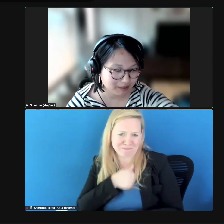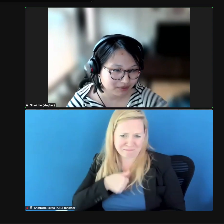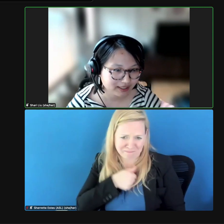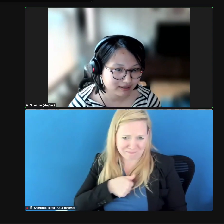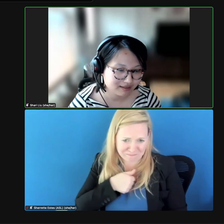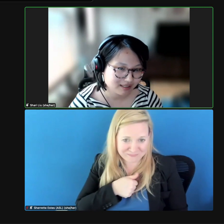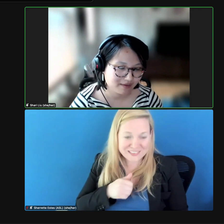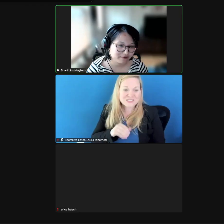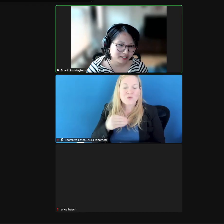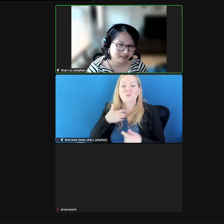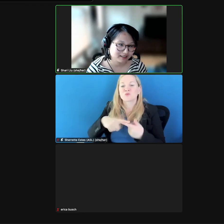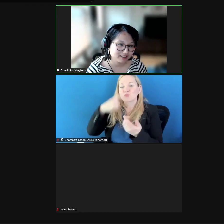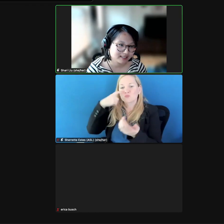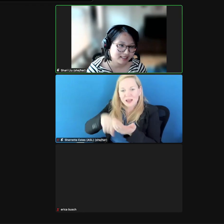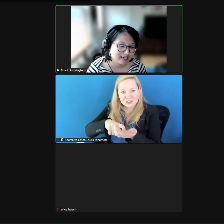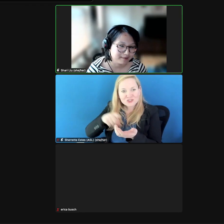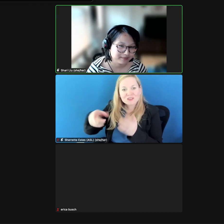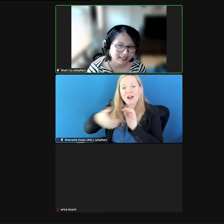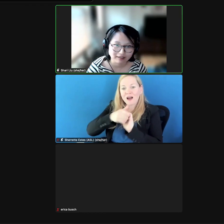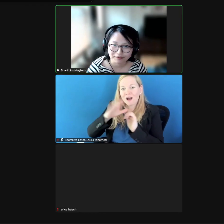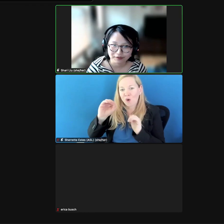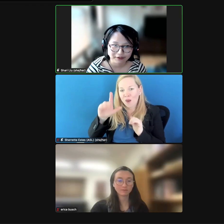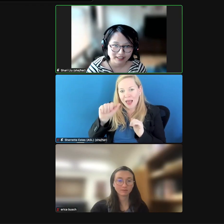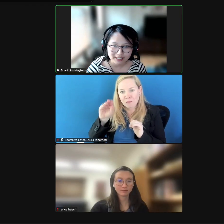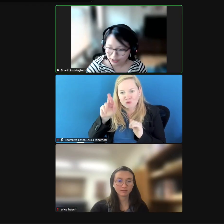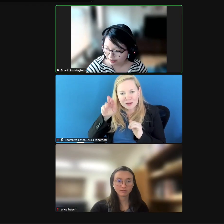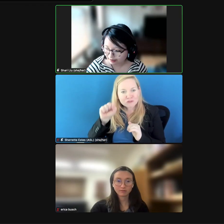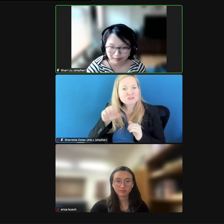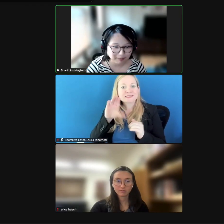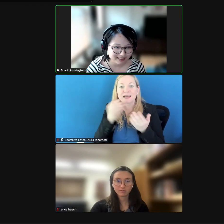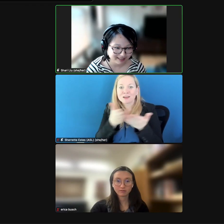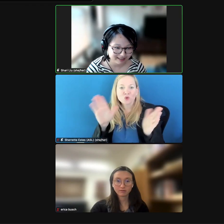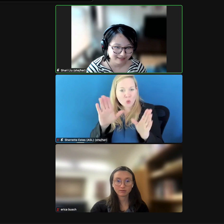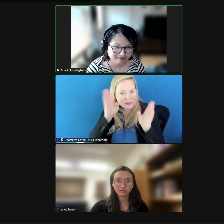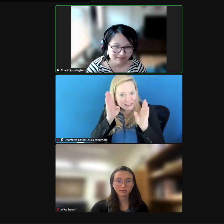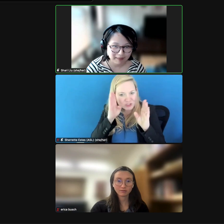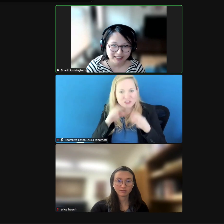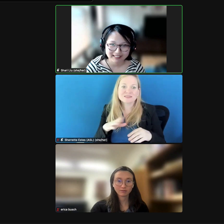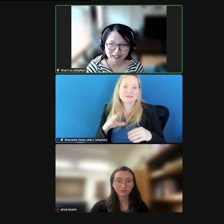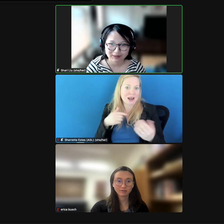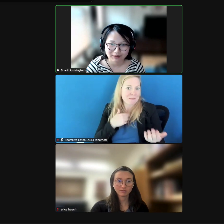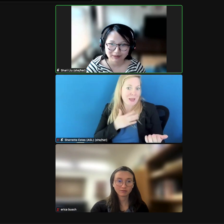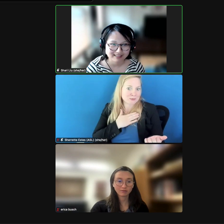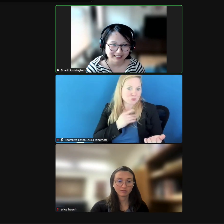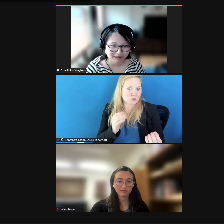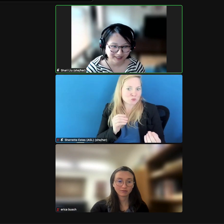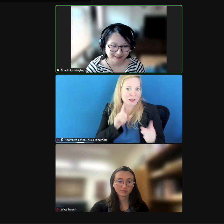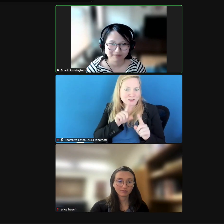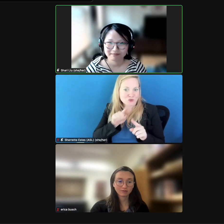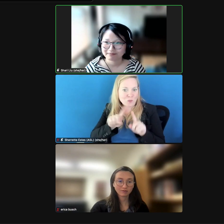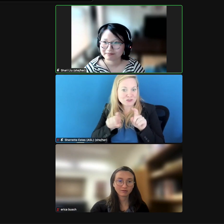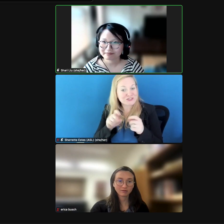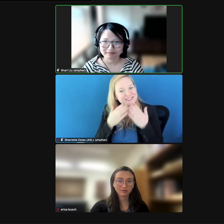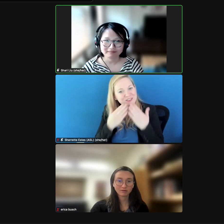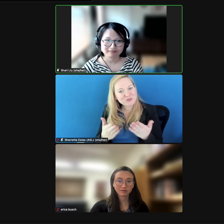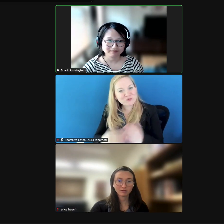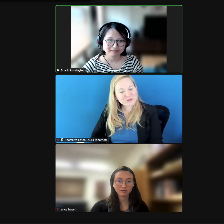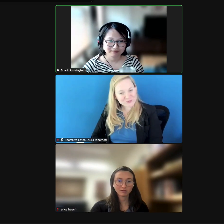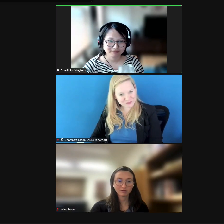acknowledge collaborators, funders, and all of you for your attention, and I'm happy to take questions. Thanks so much.